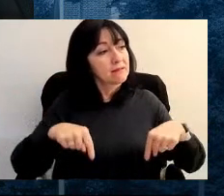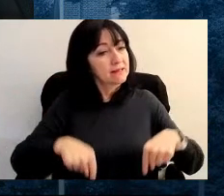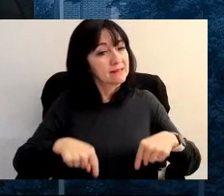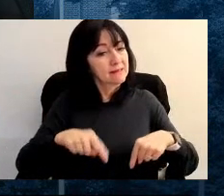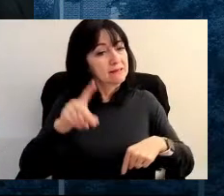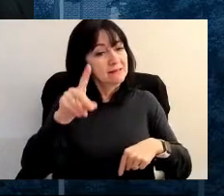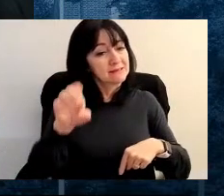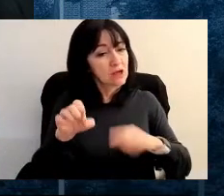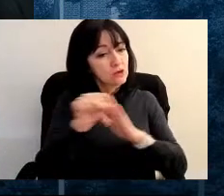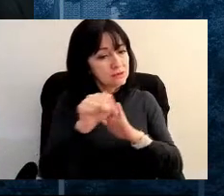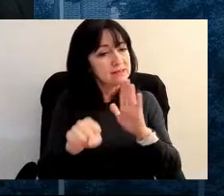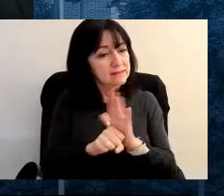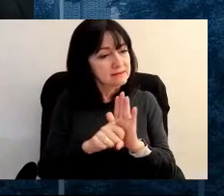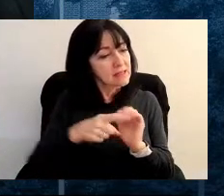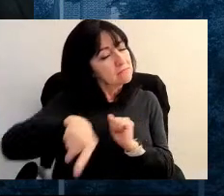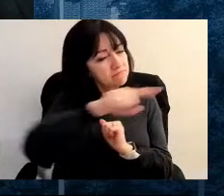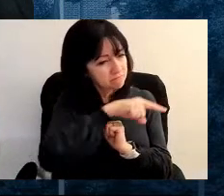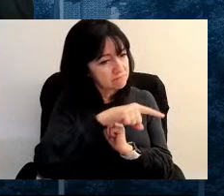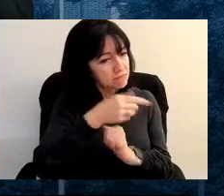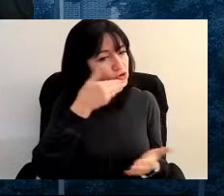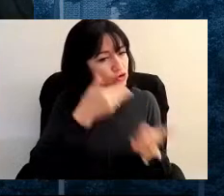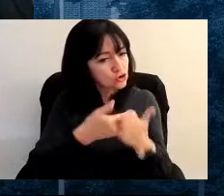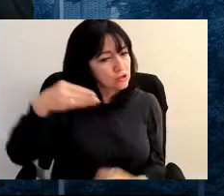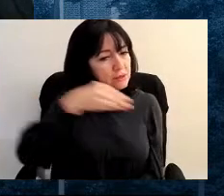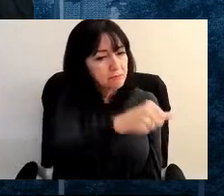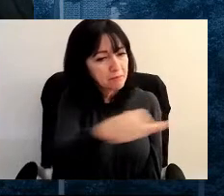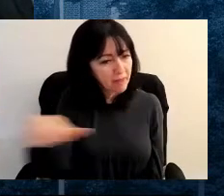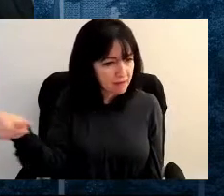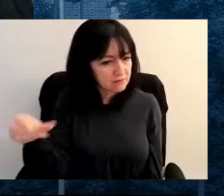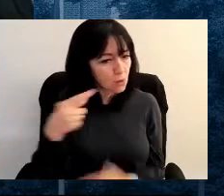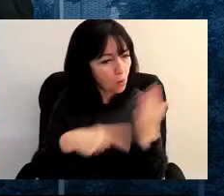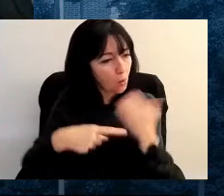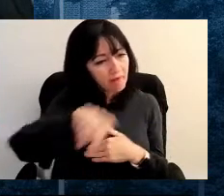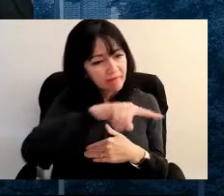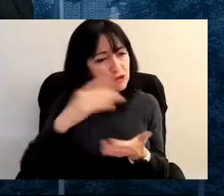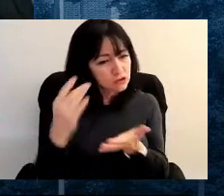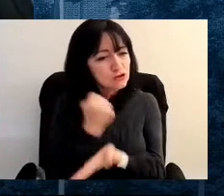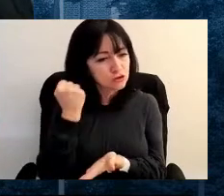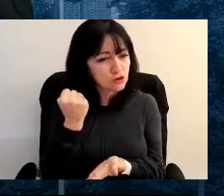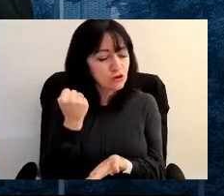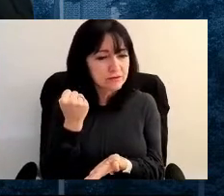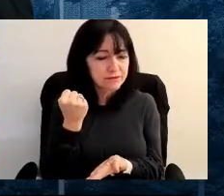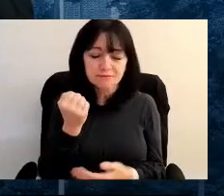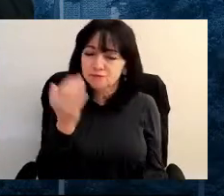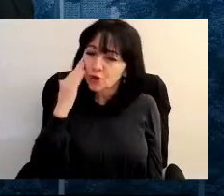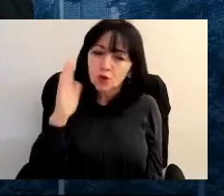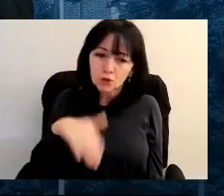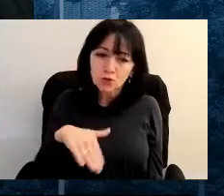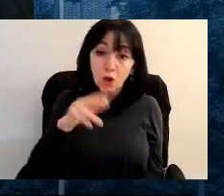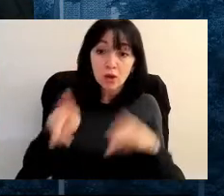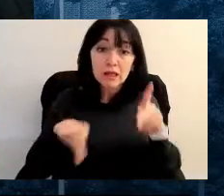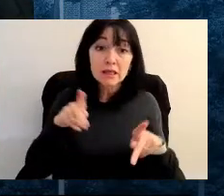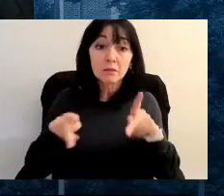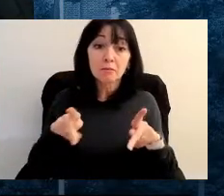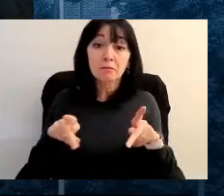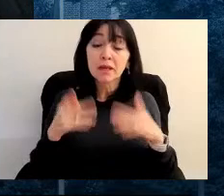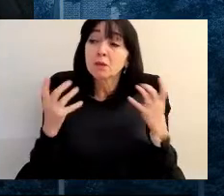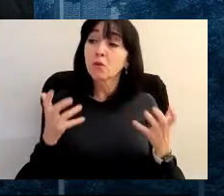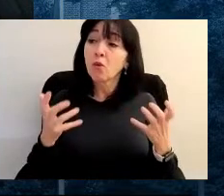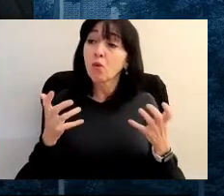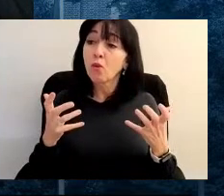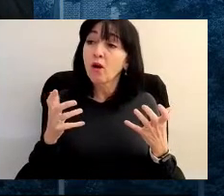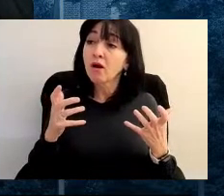are paid what they deserve. No one becomes a teacher to make a lot of money. You become a teacher to